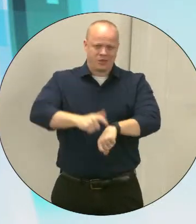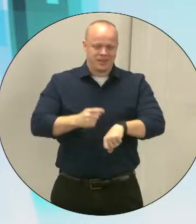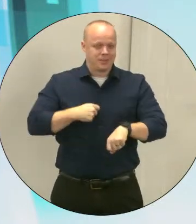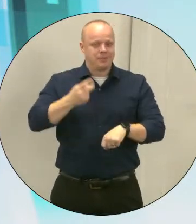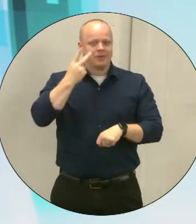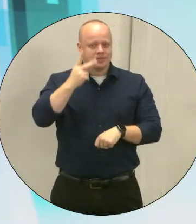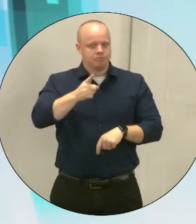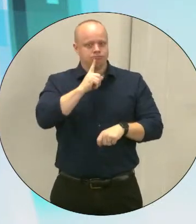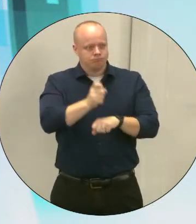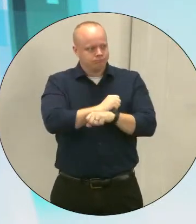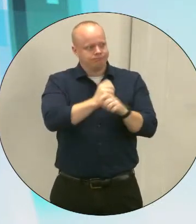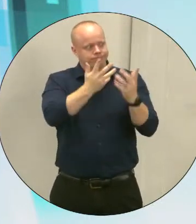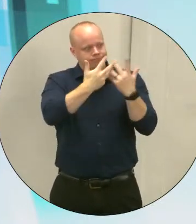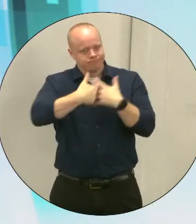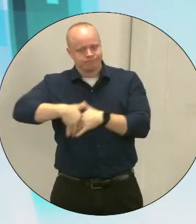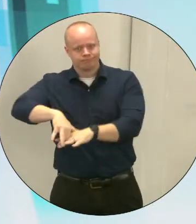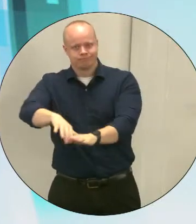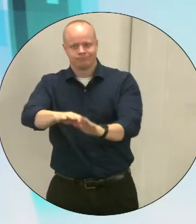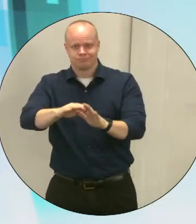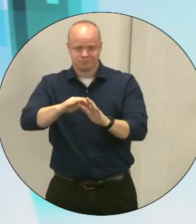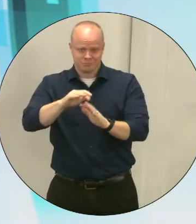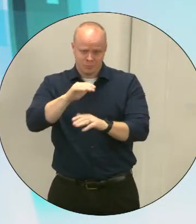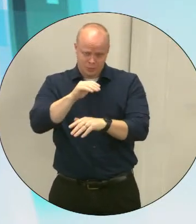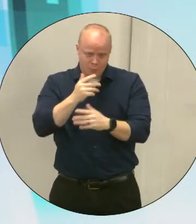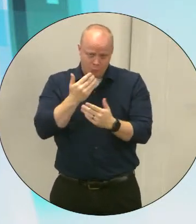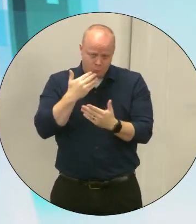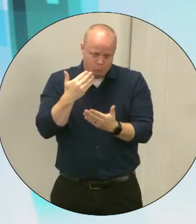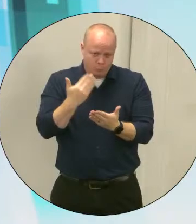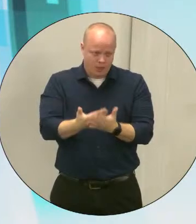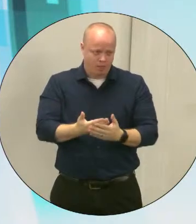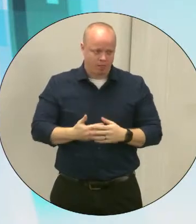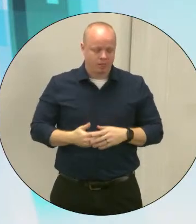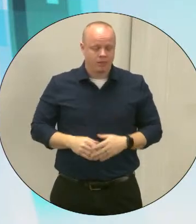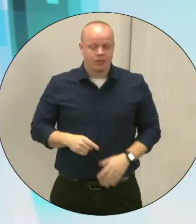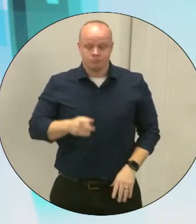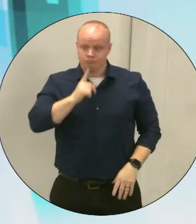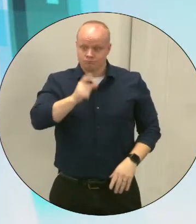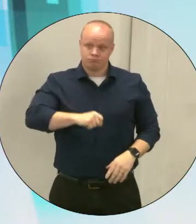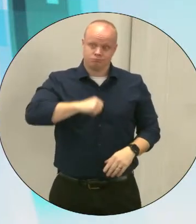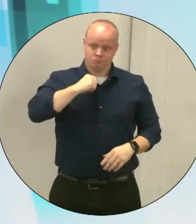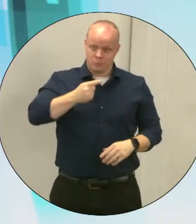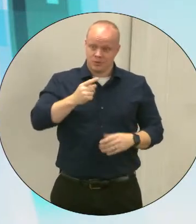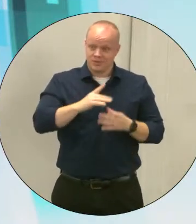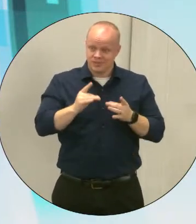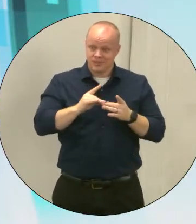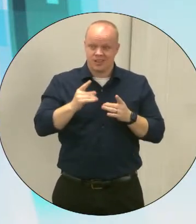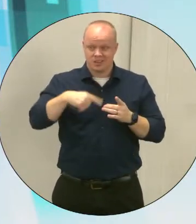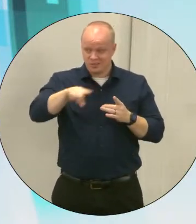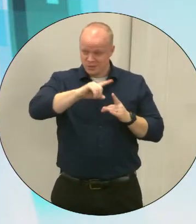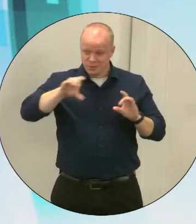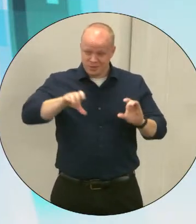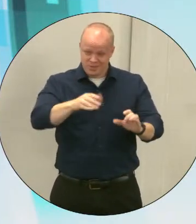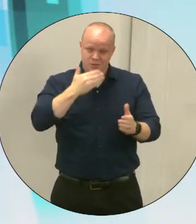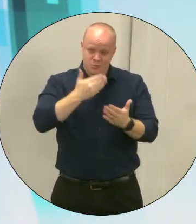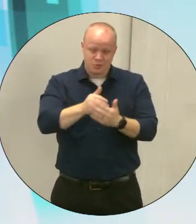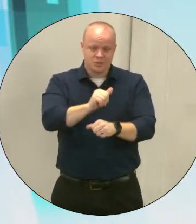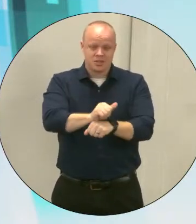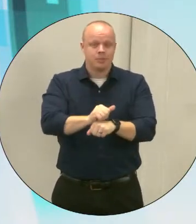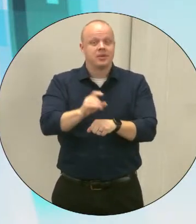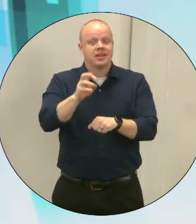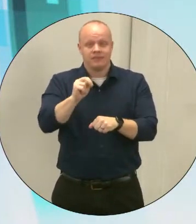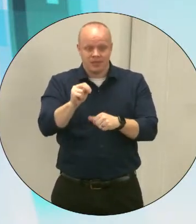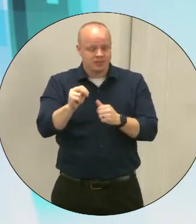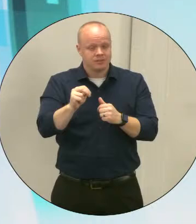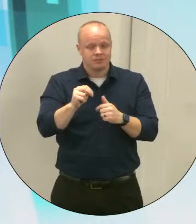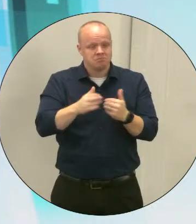functionality, and it worked very well. And I'm very proud to say that you guys did a good job. Even though some of you